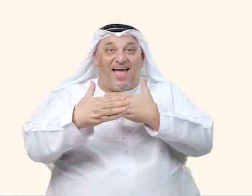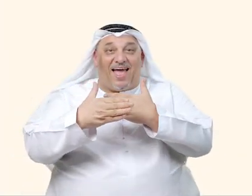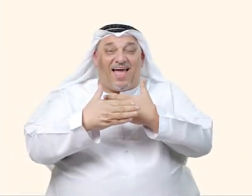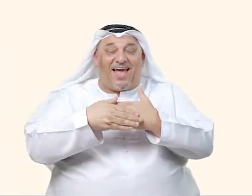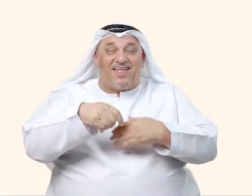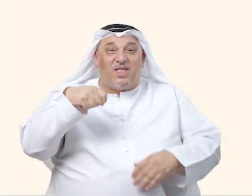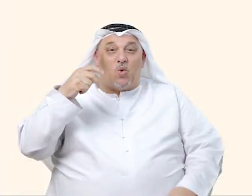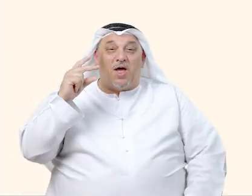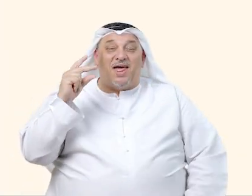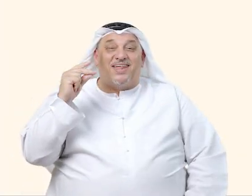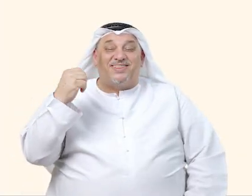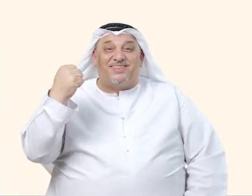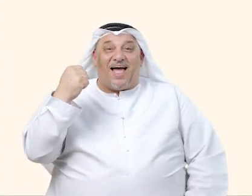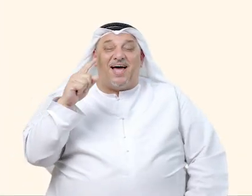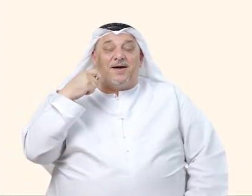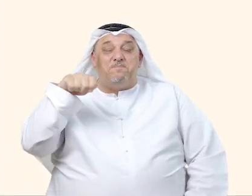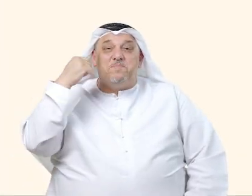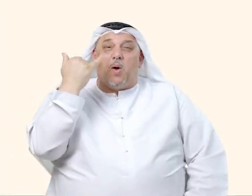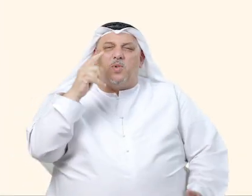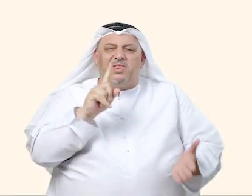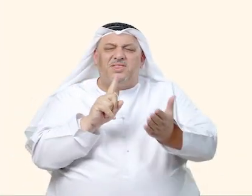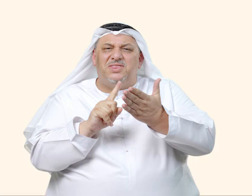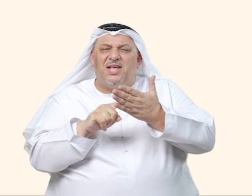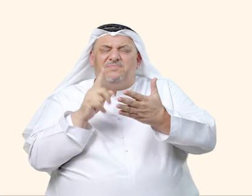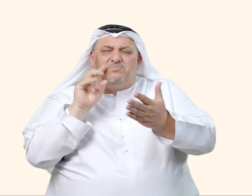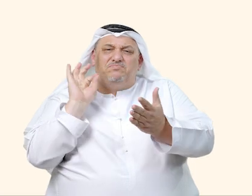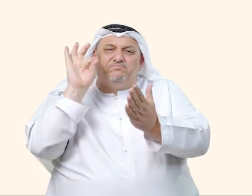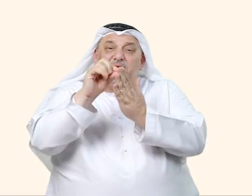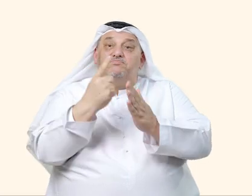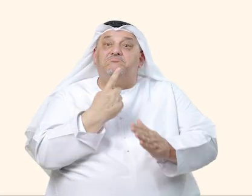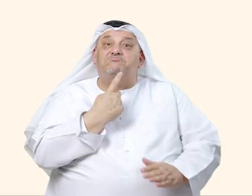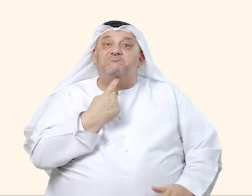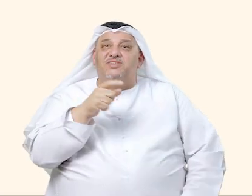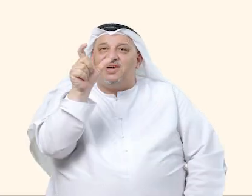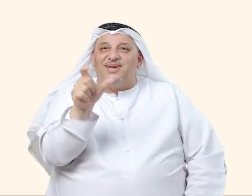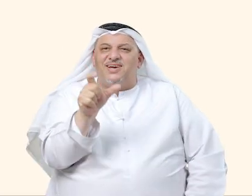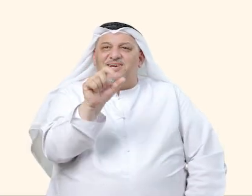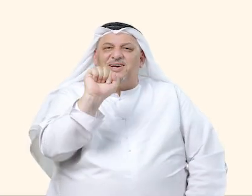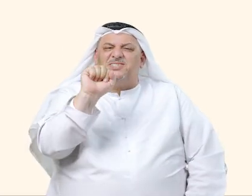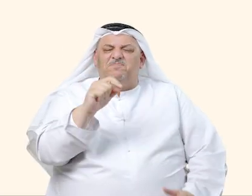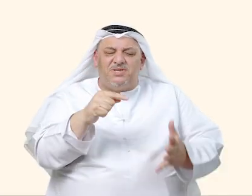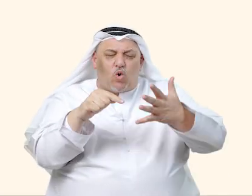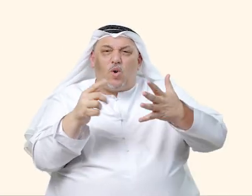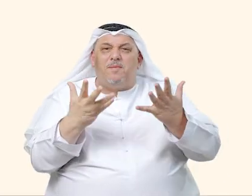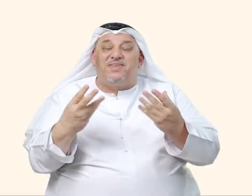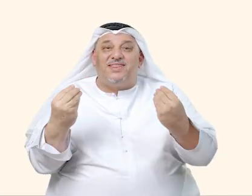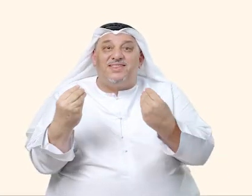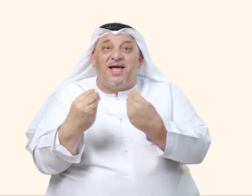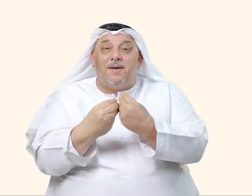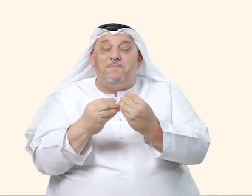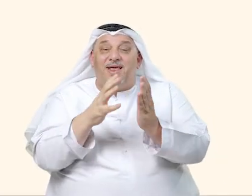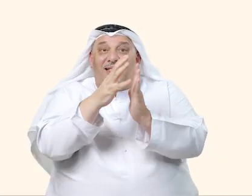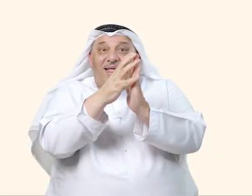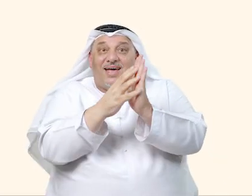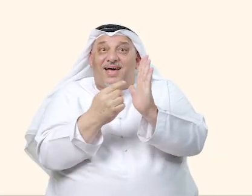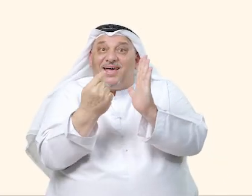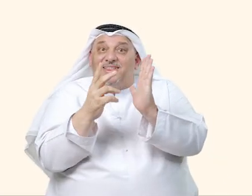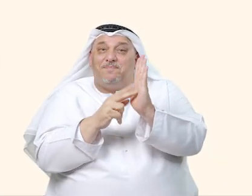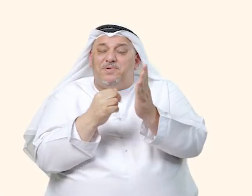The services of Ministry of Energy and Infrastructure are distinguished by their ability to meet the needs of users in simple